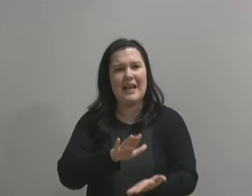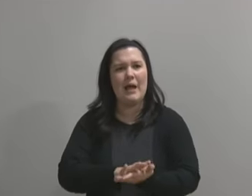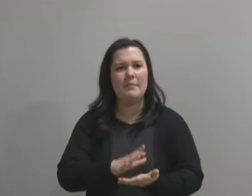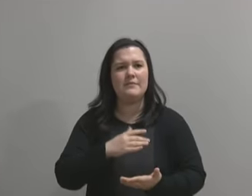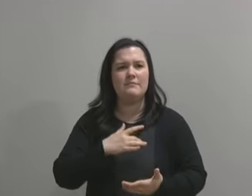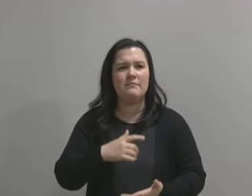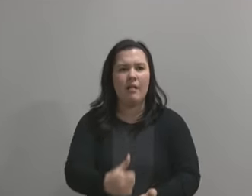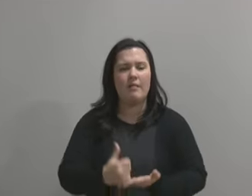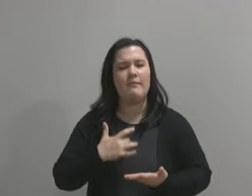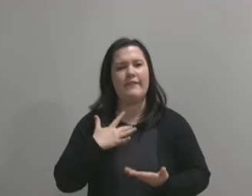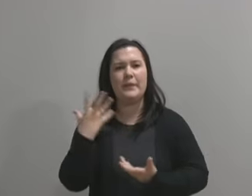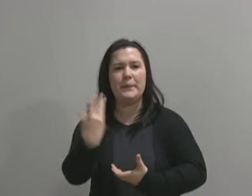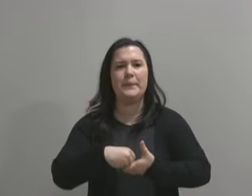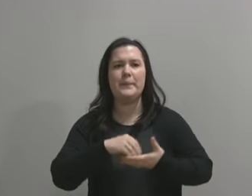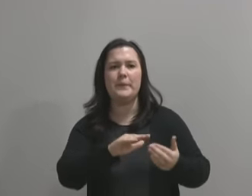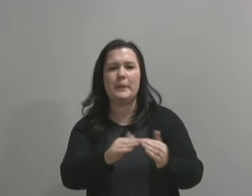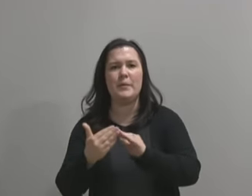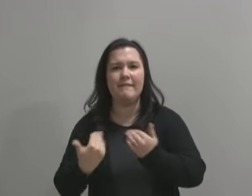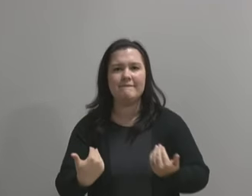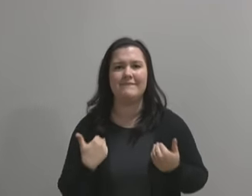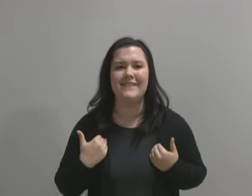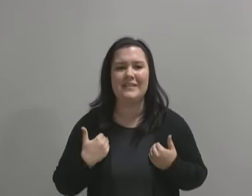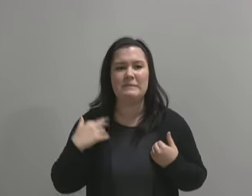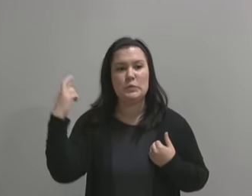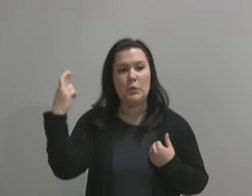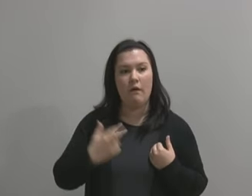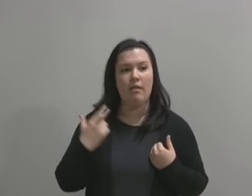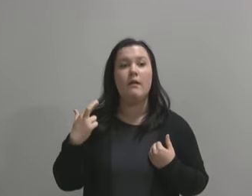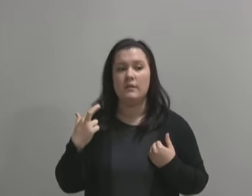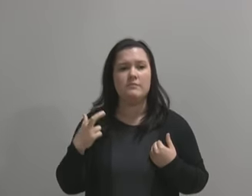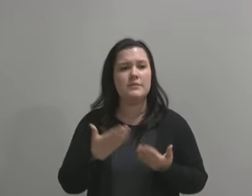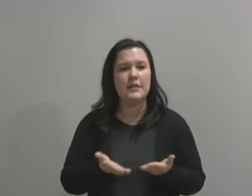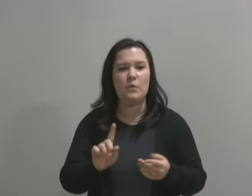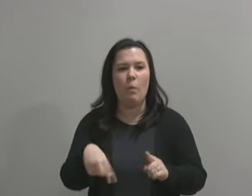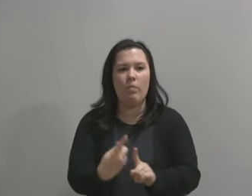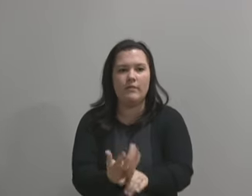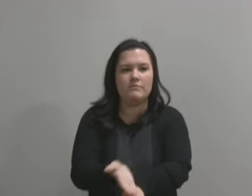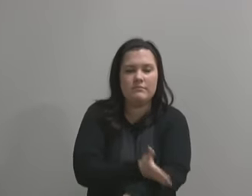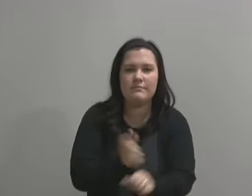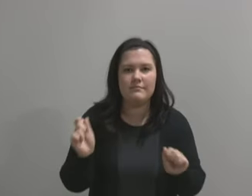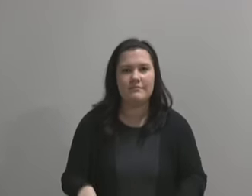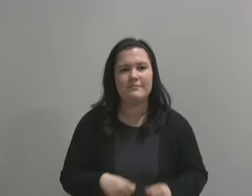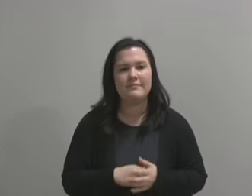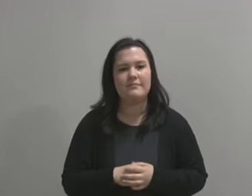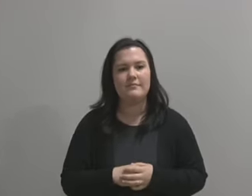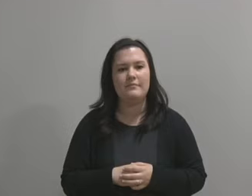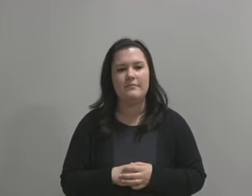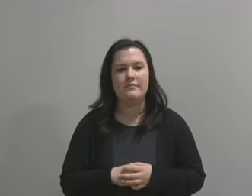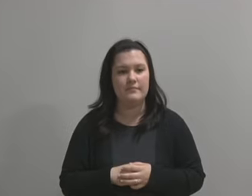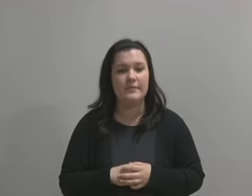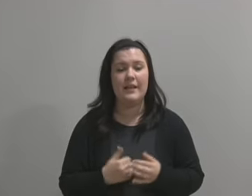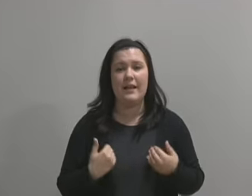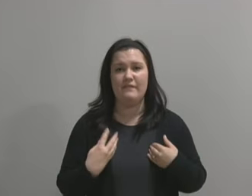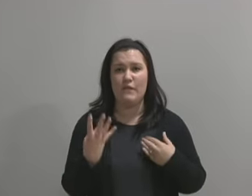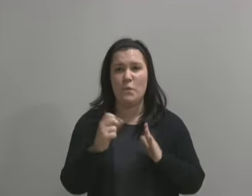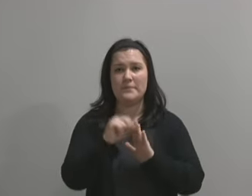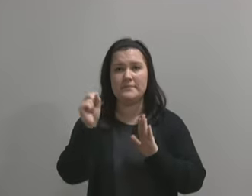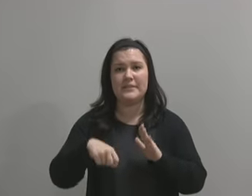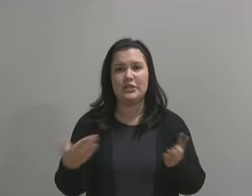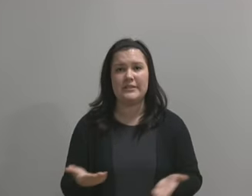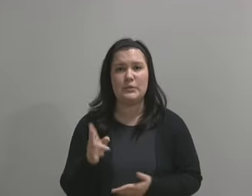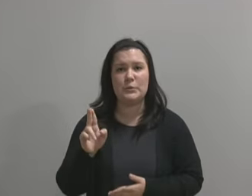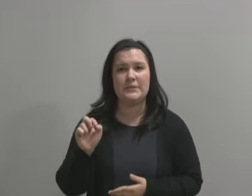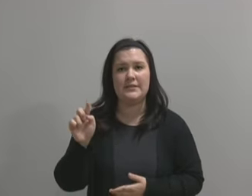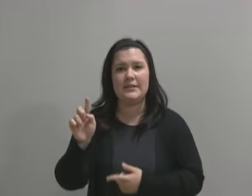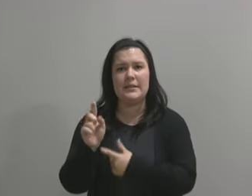and comfort of community. I realized then that things could only get better. Over my 4 semesters at UTD,